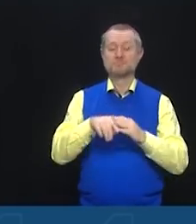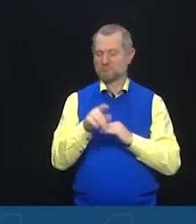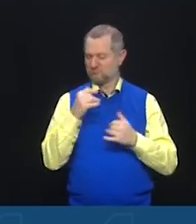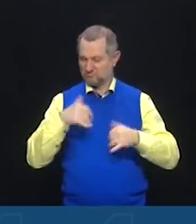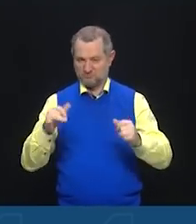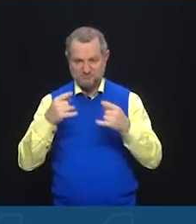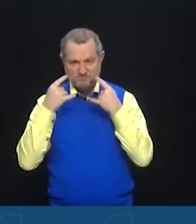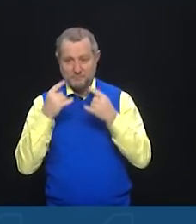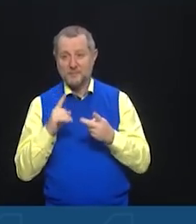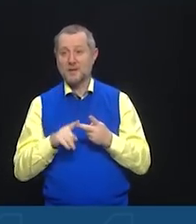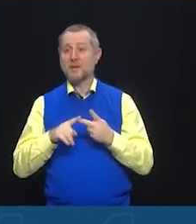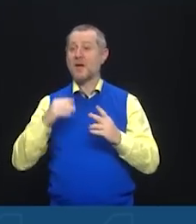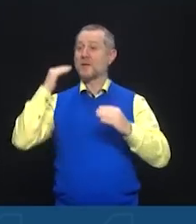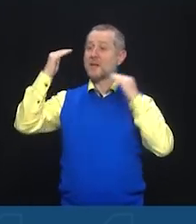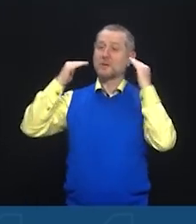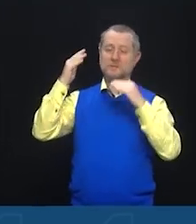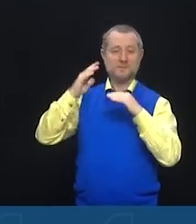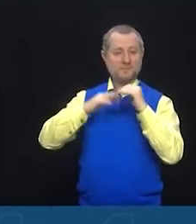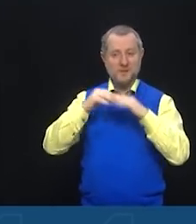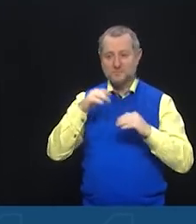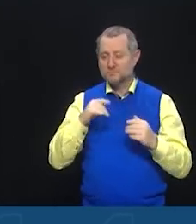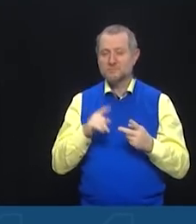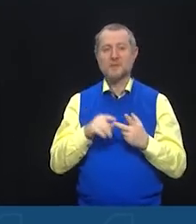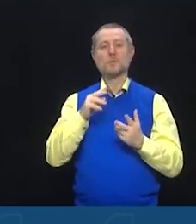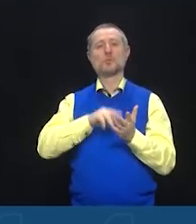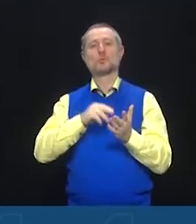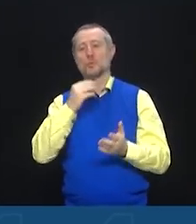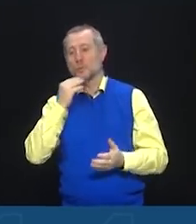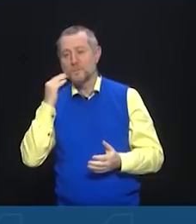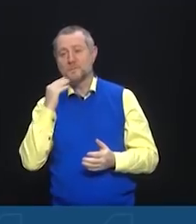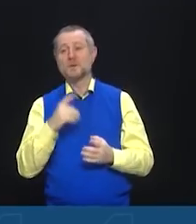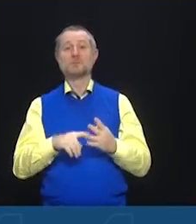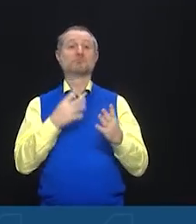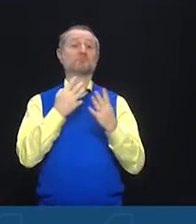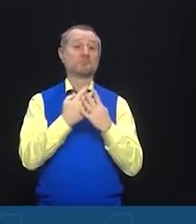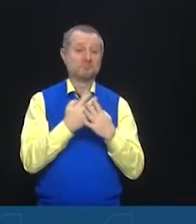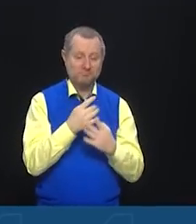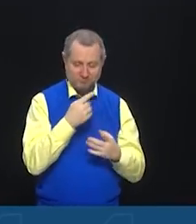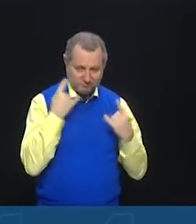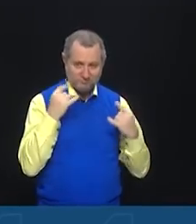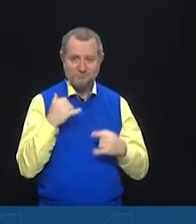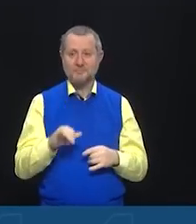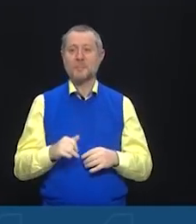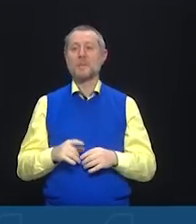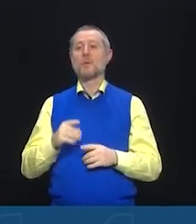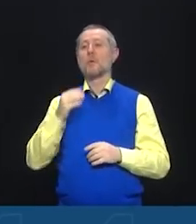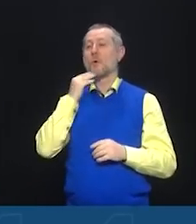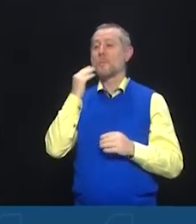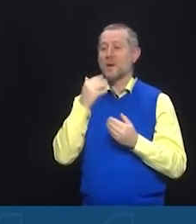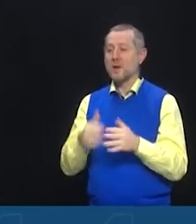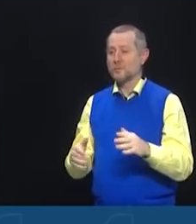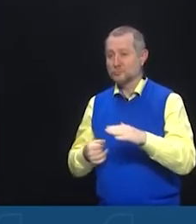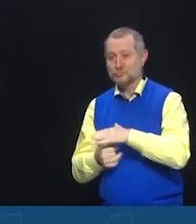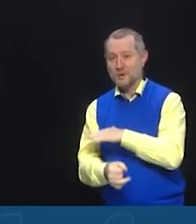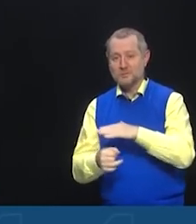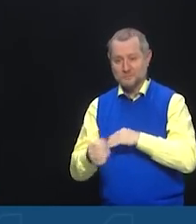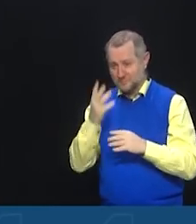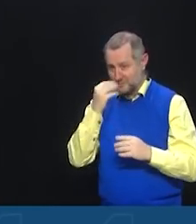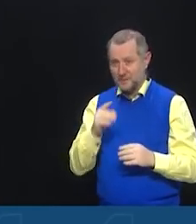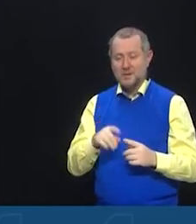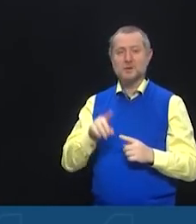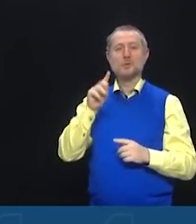care facilities and nursing homes, our correctional facilities, homeless shelters, domestic violence